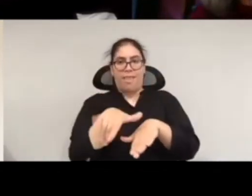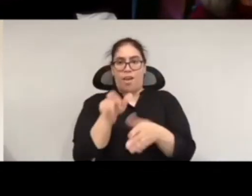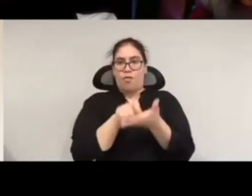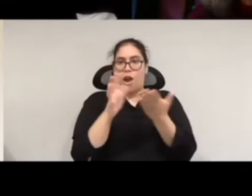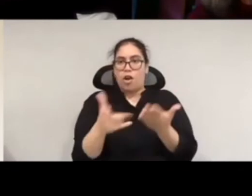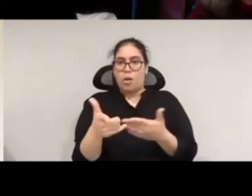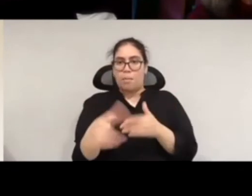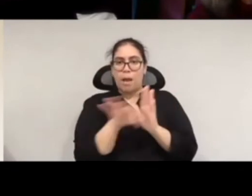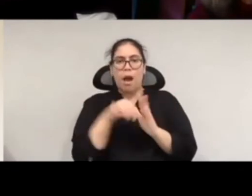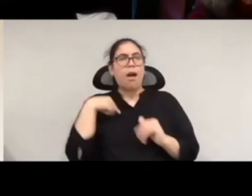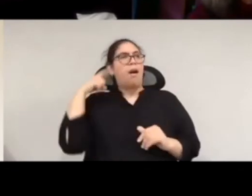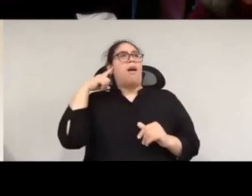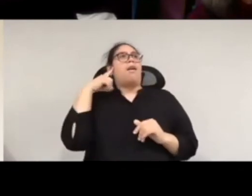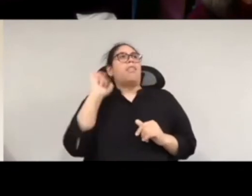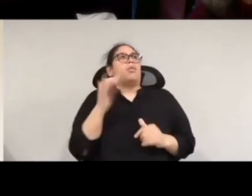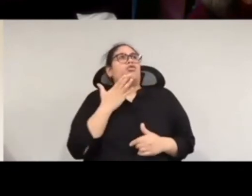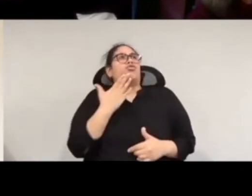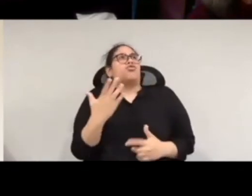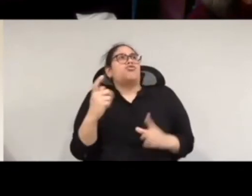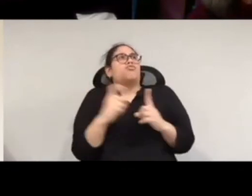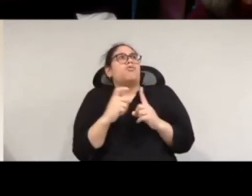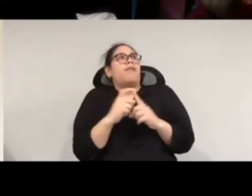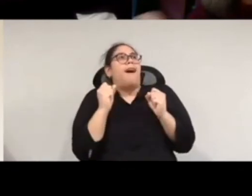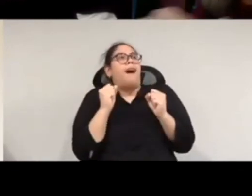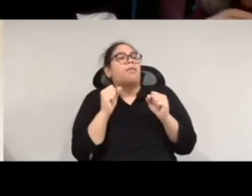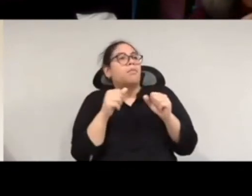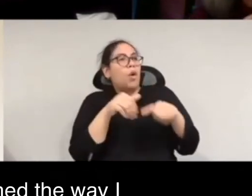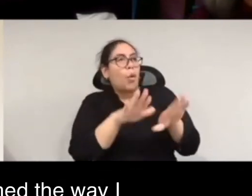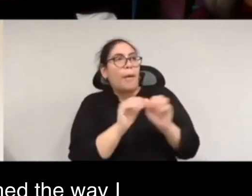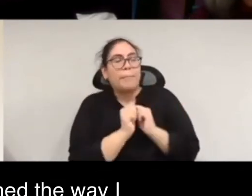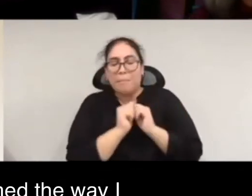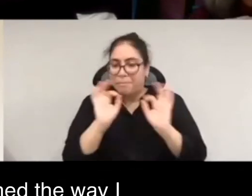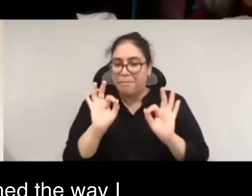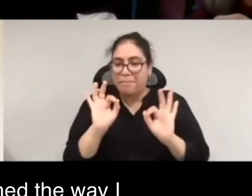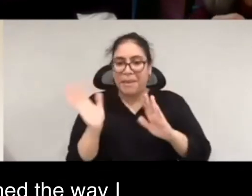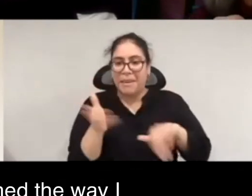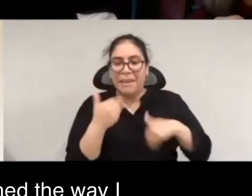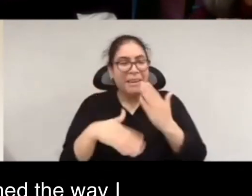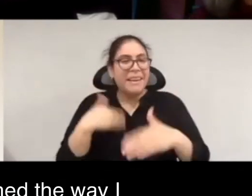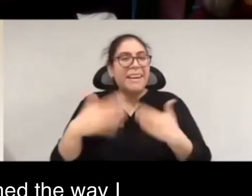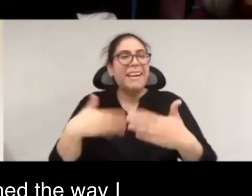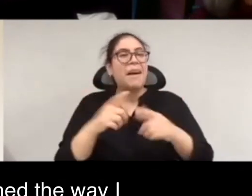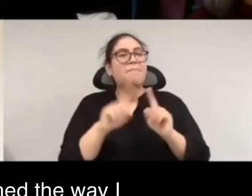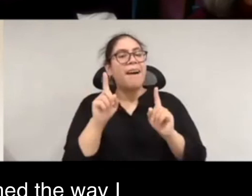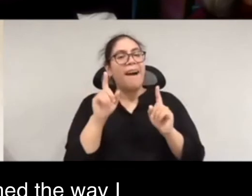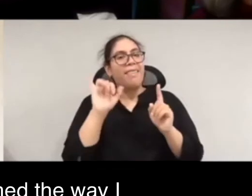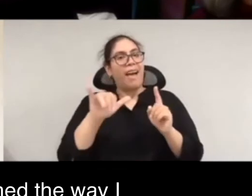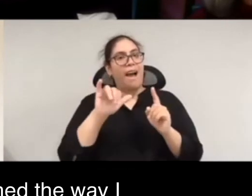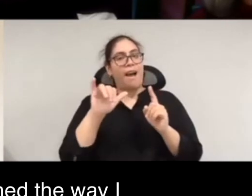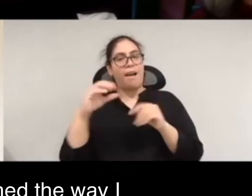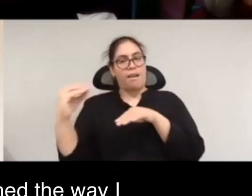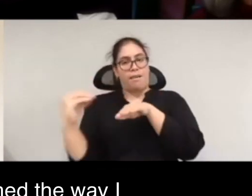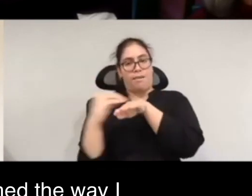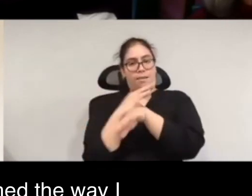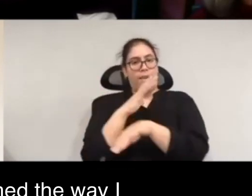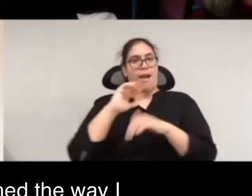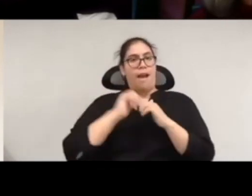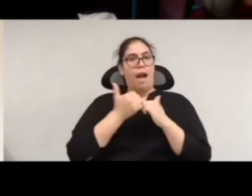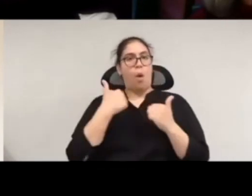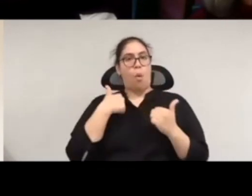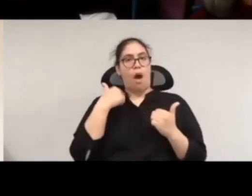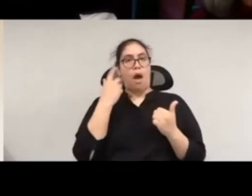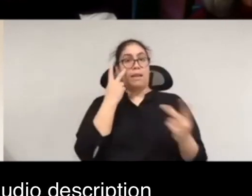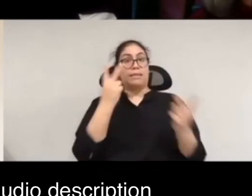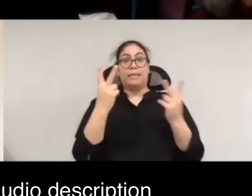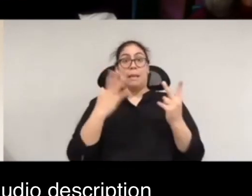think that was a really good word. Okay, go on with what you're doing. It has informed the way I think about what I am seeing. There have